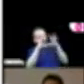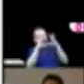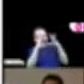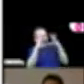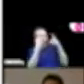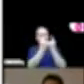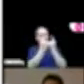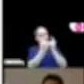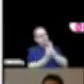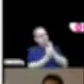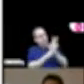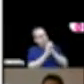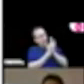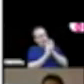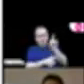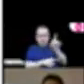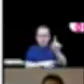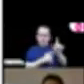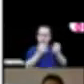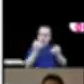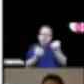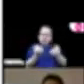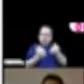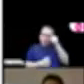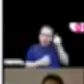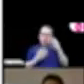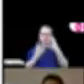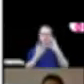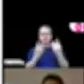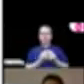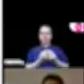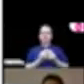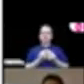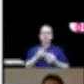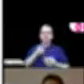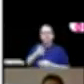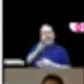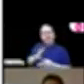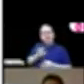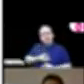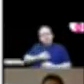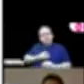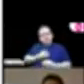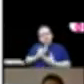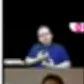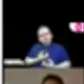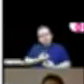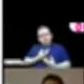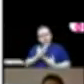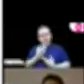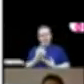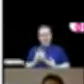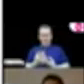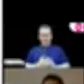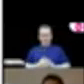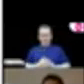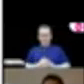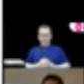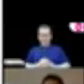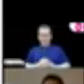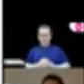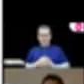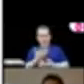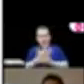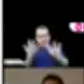whether the judge is female or male. So you have to express yourself. I don't think anyone would want to do that,